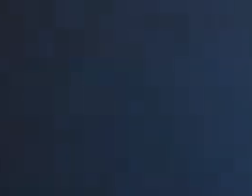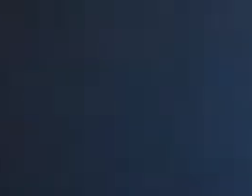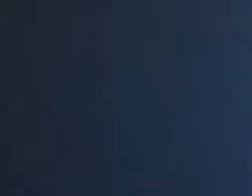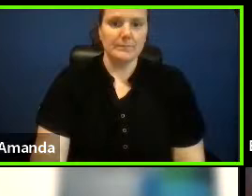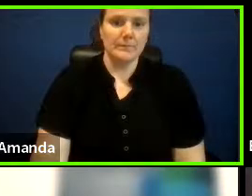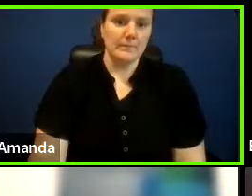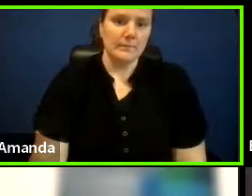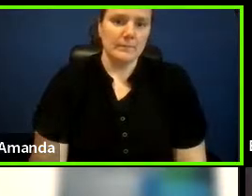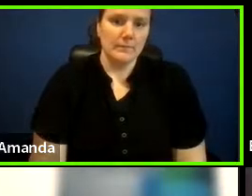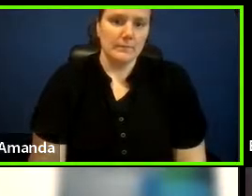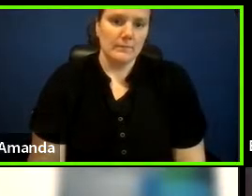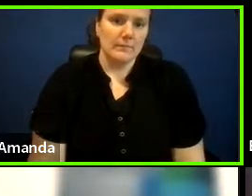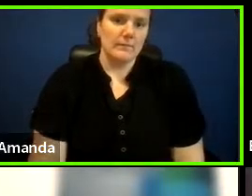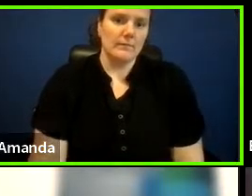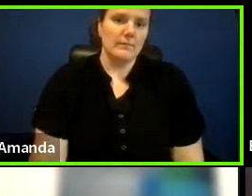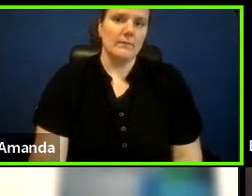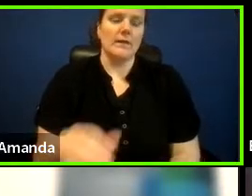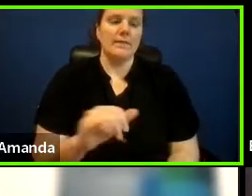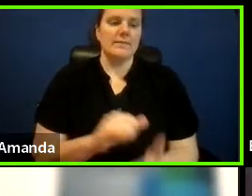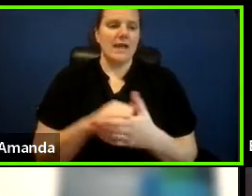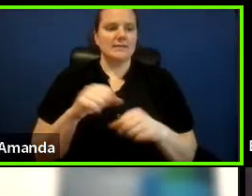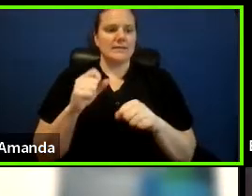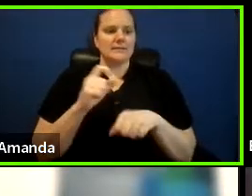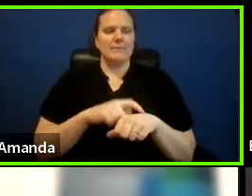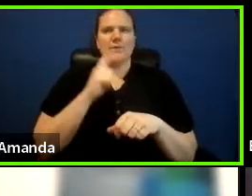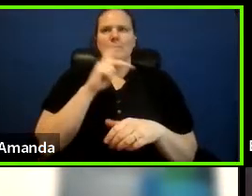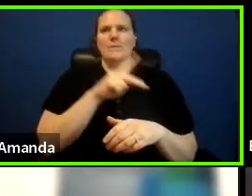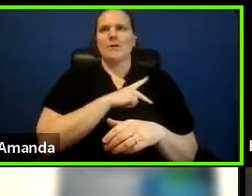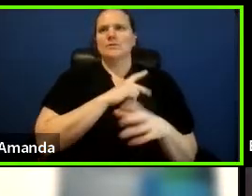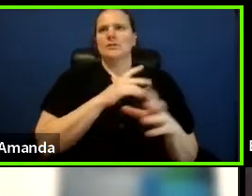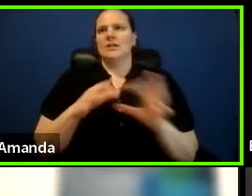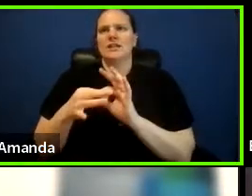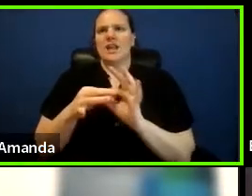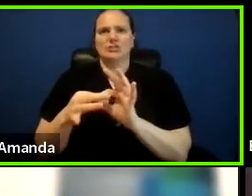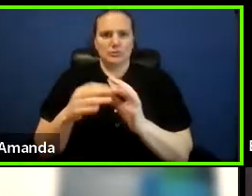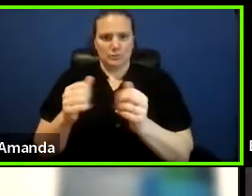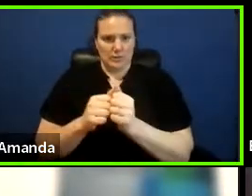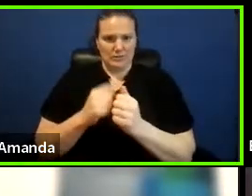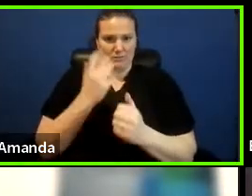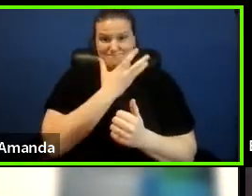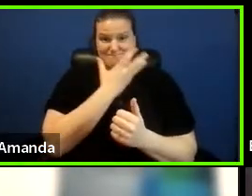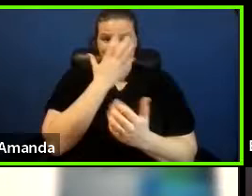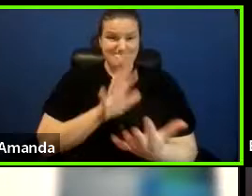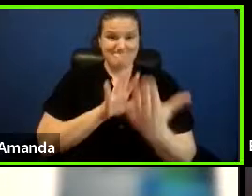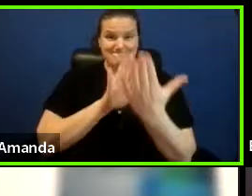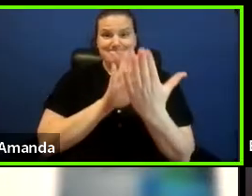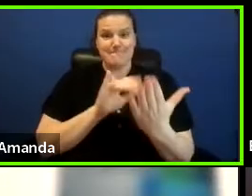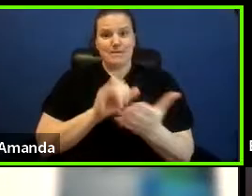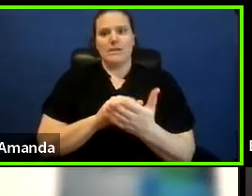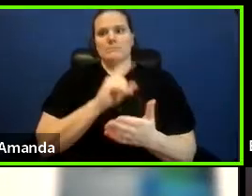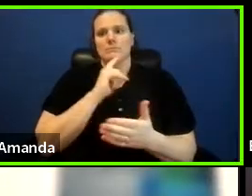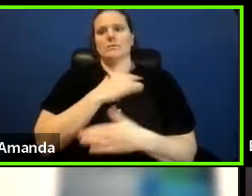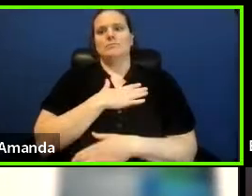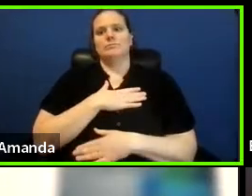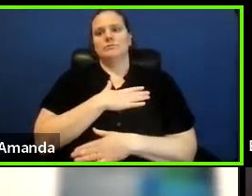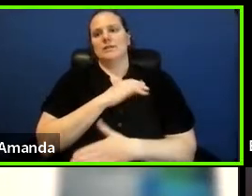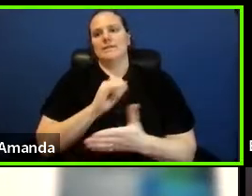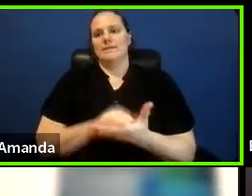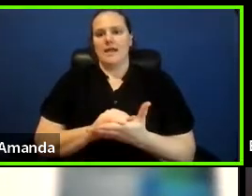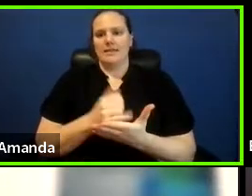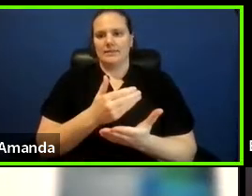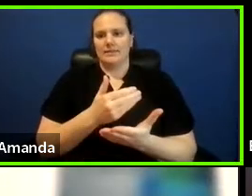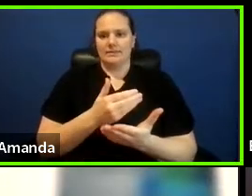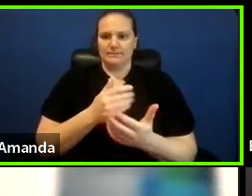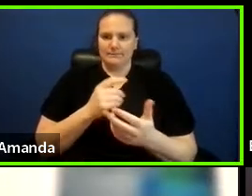of the place of having that interpersonal connection that one gets when we are face to face. So really appreciate and thanks to Fabienne